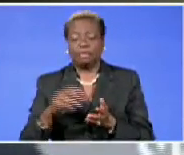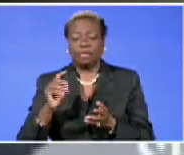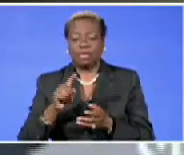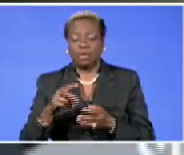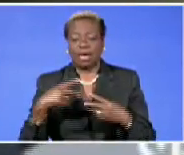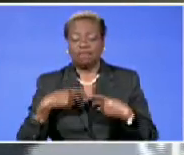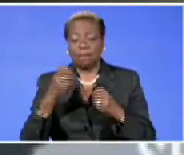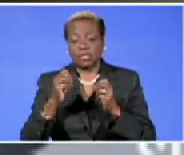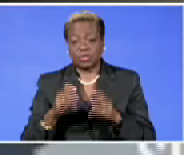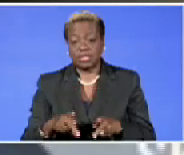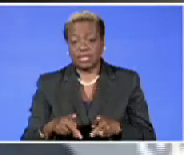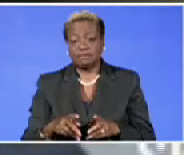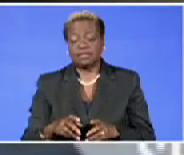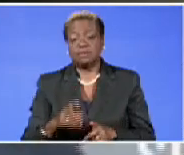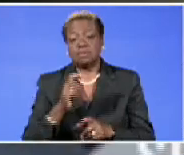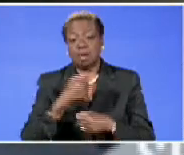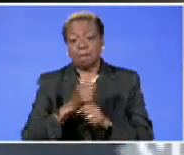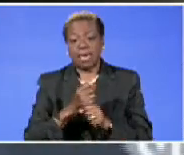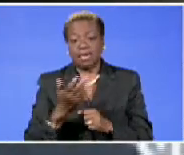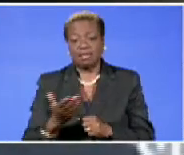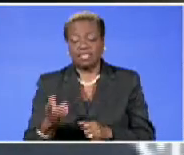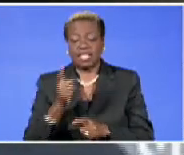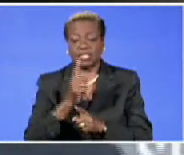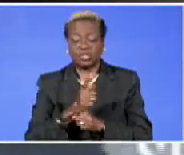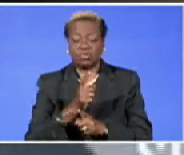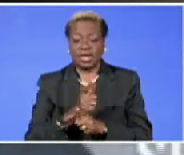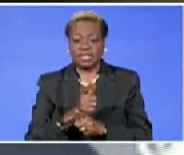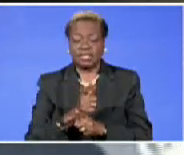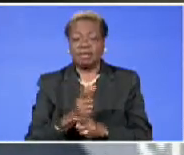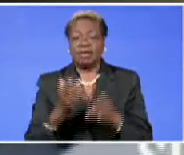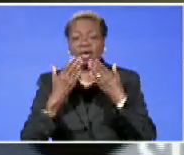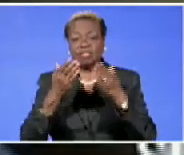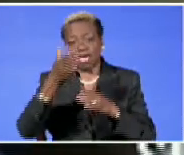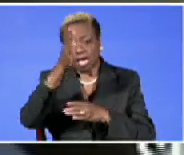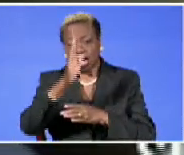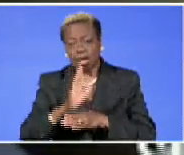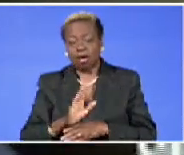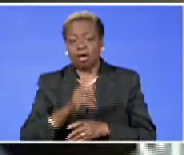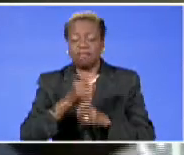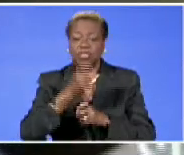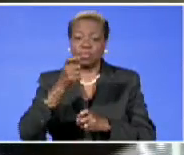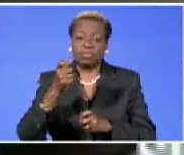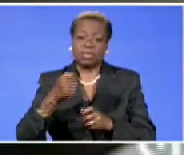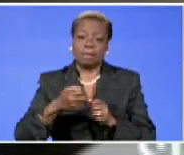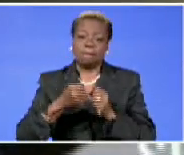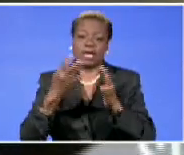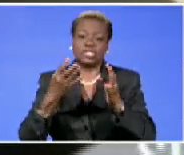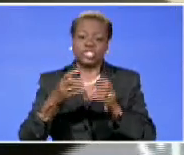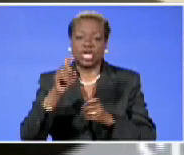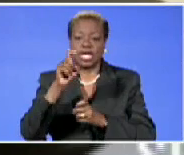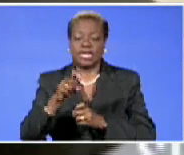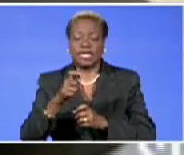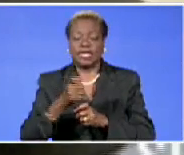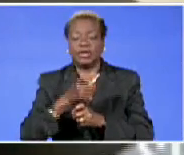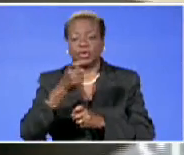games where you can correct things and fix things. But, you know, thank God for the great win. You know, much needed win, so you can't take